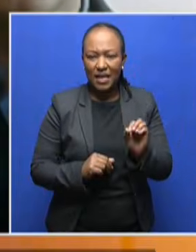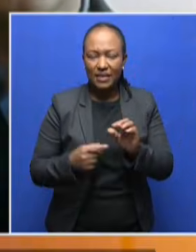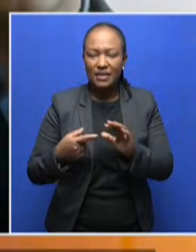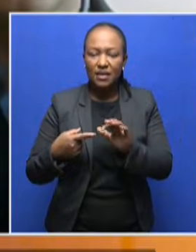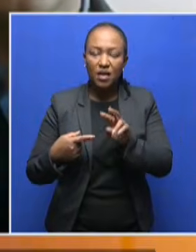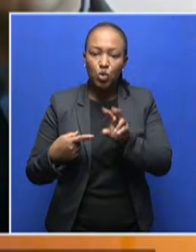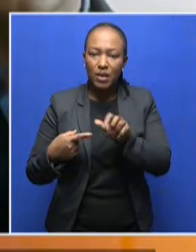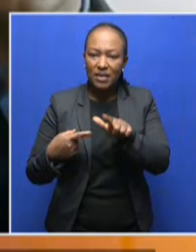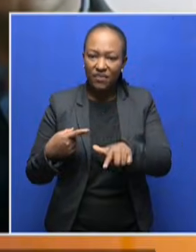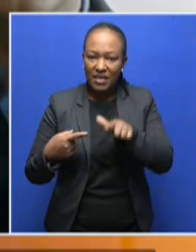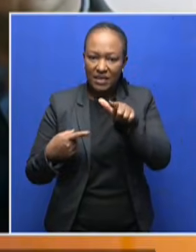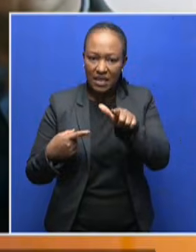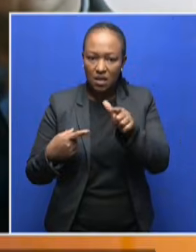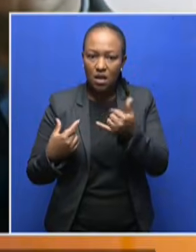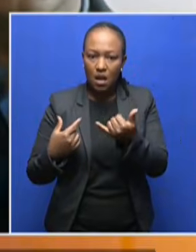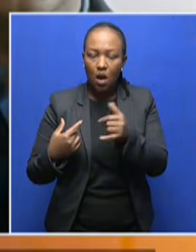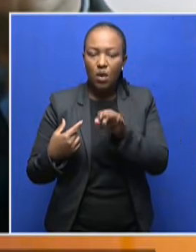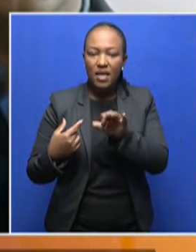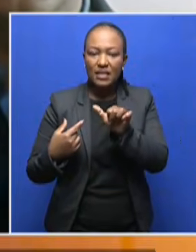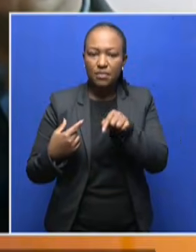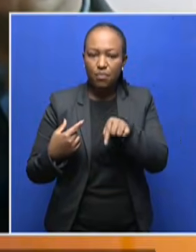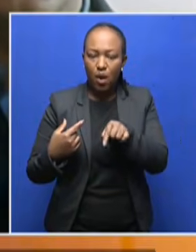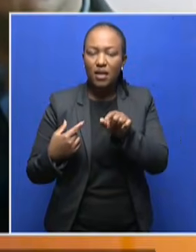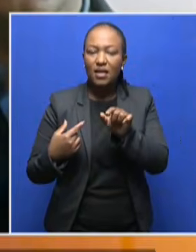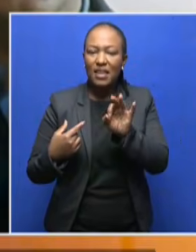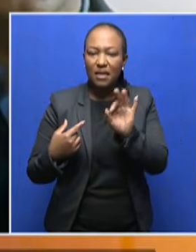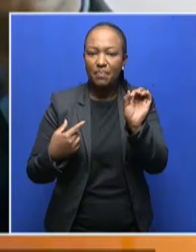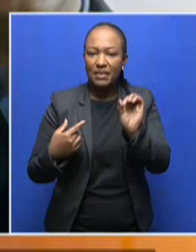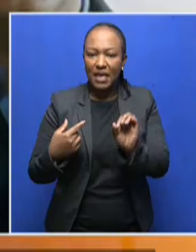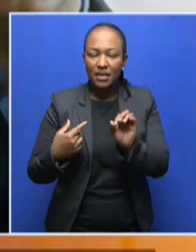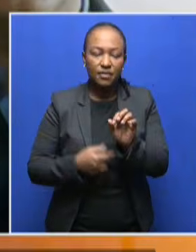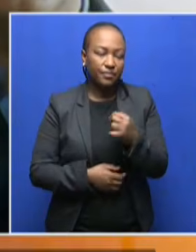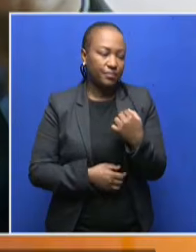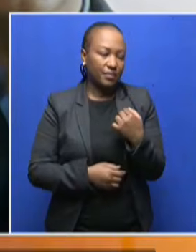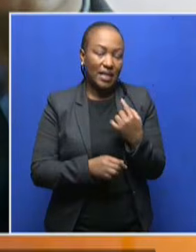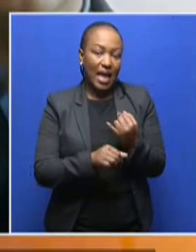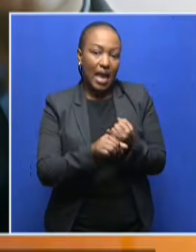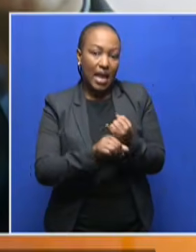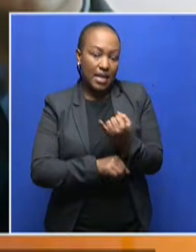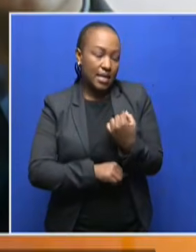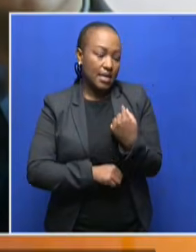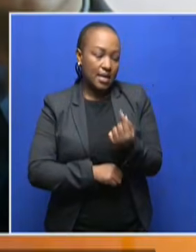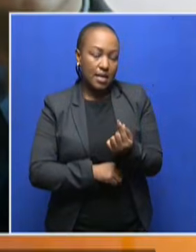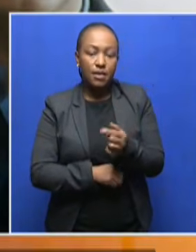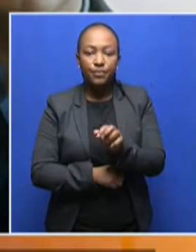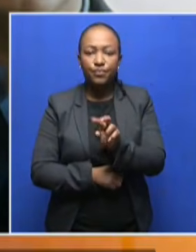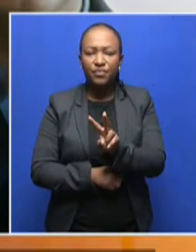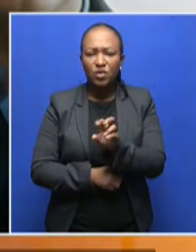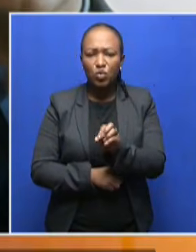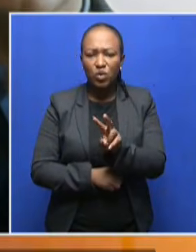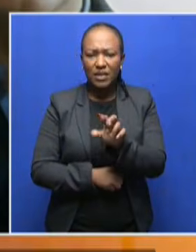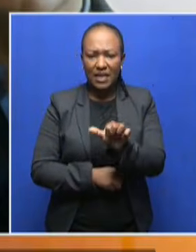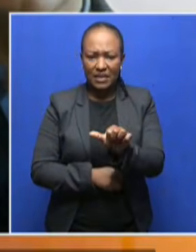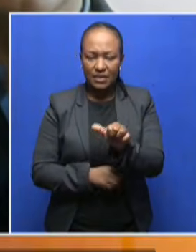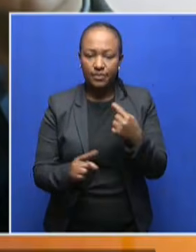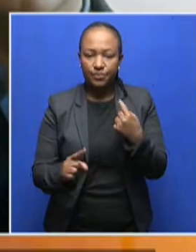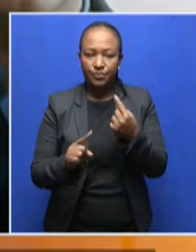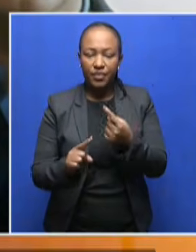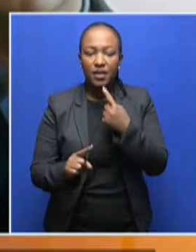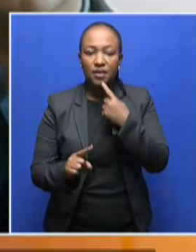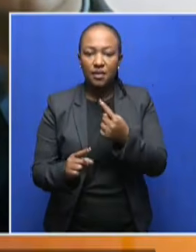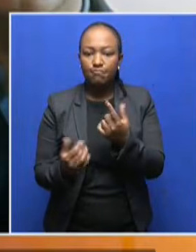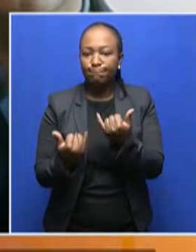to 36.3% in early 2026. And then it also says that first